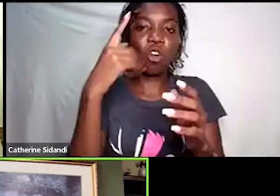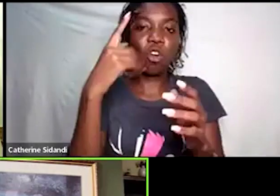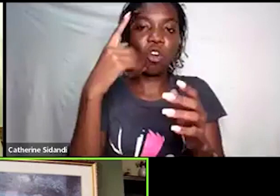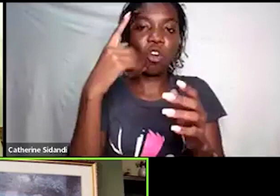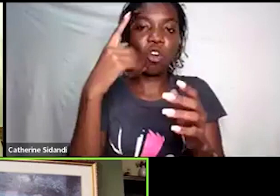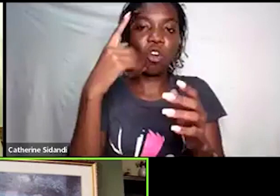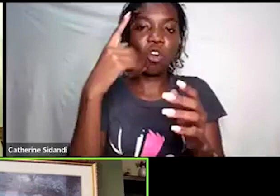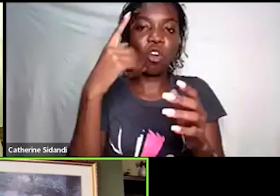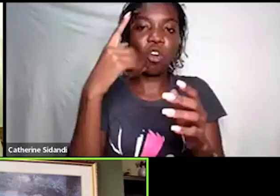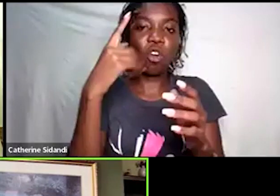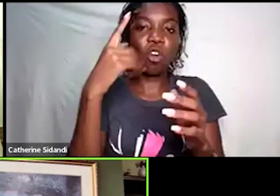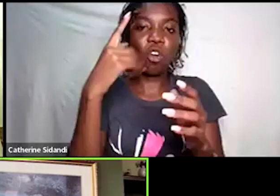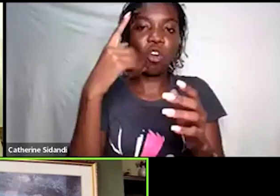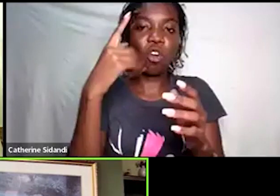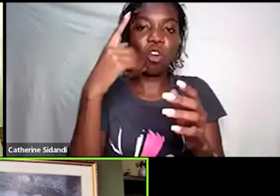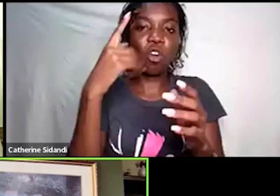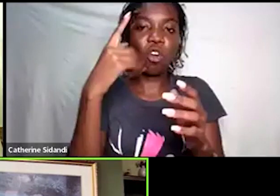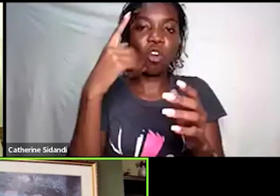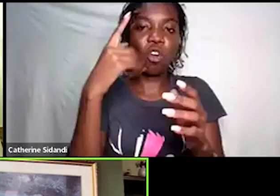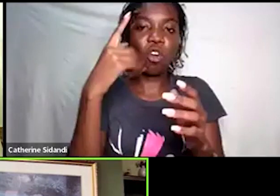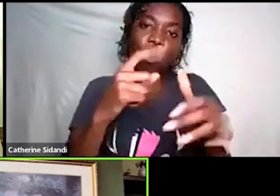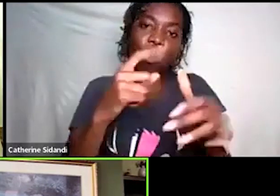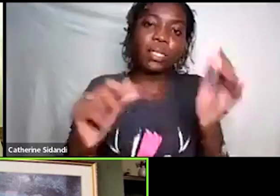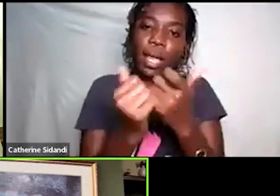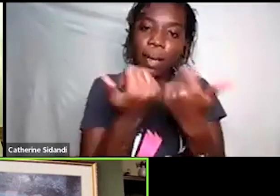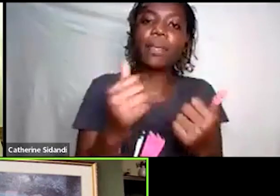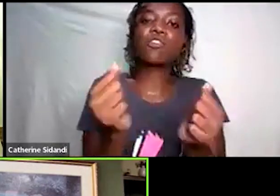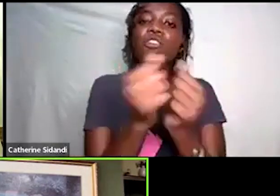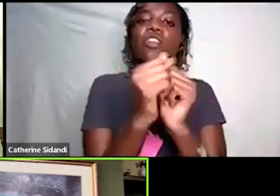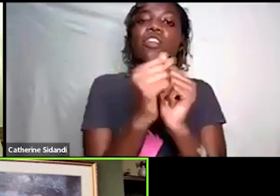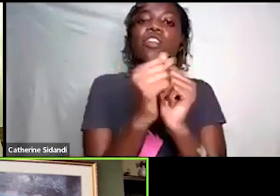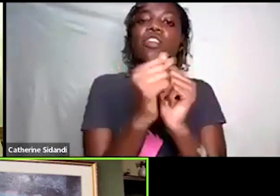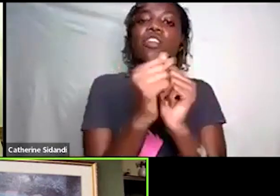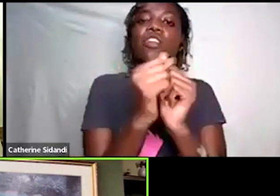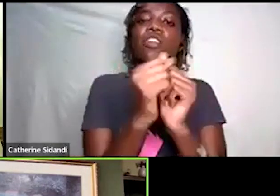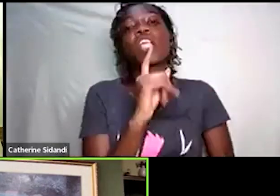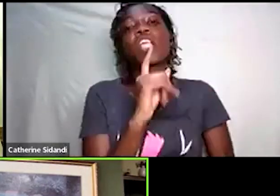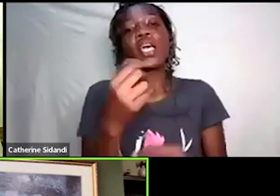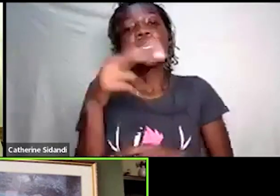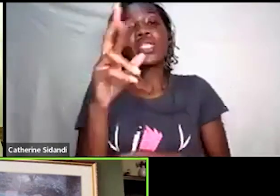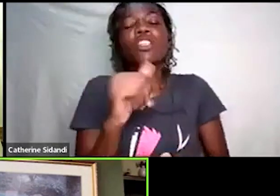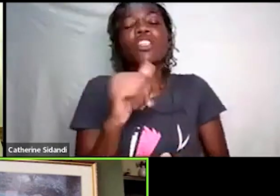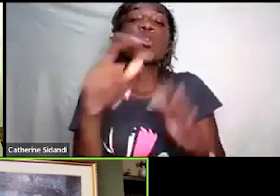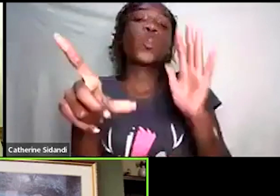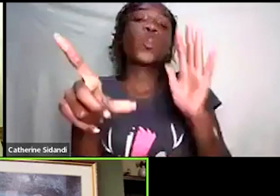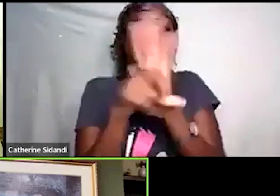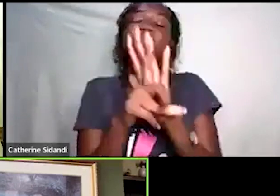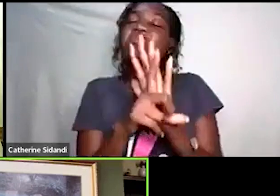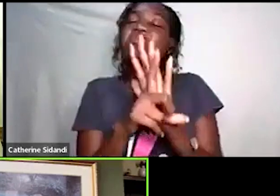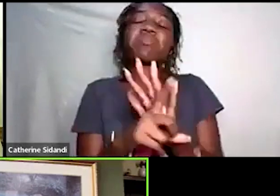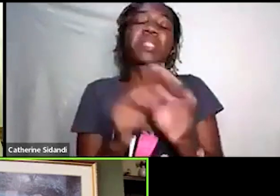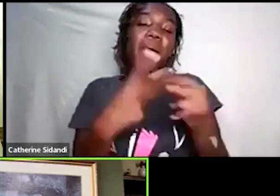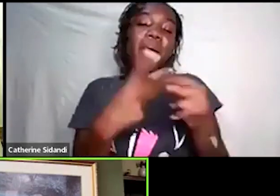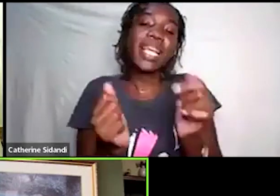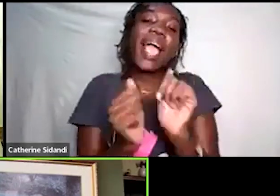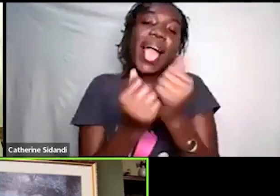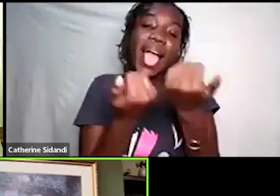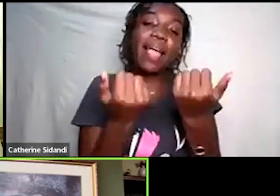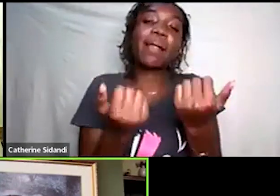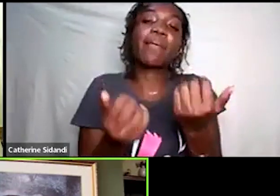about what's happening with the HR. The HR is not the law. He just helps it work.